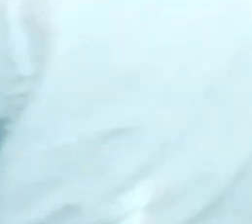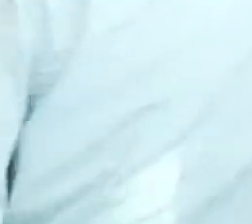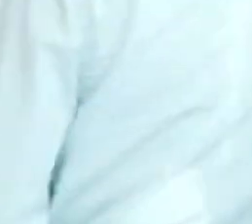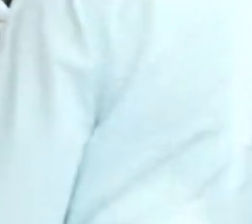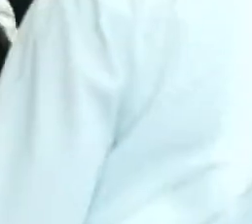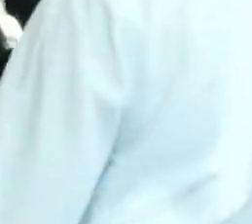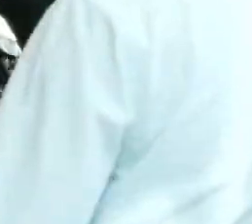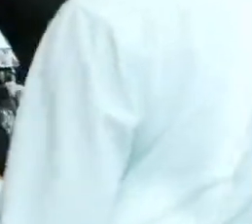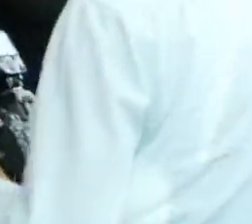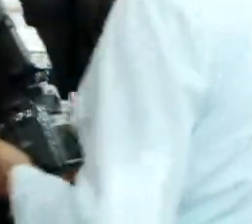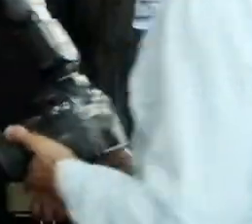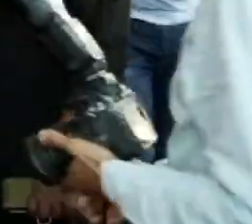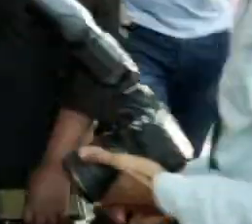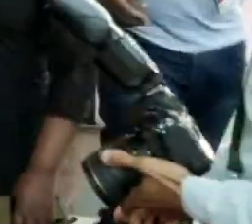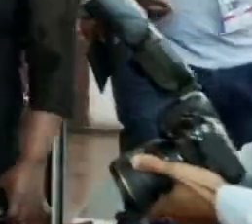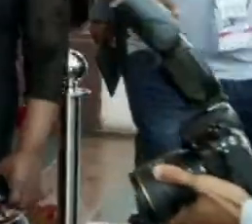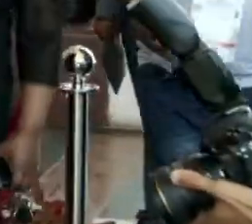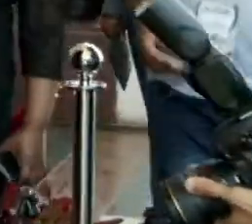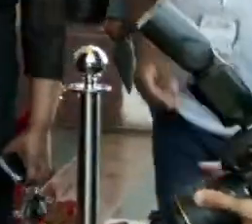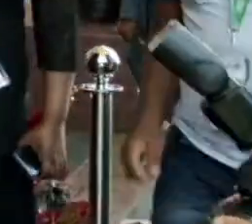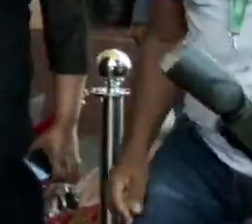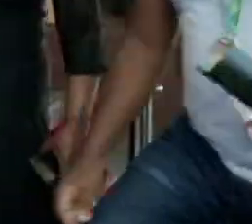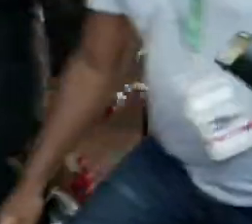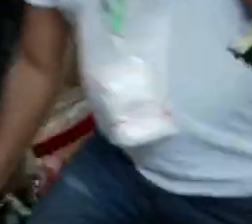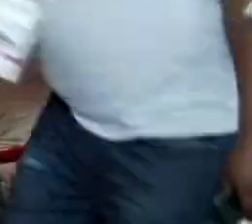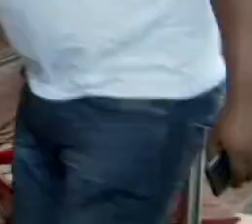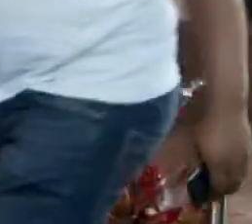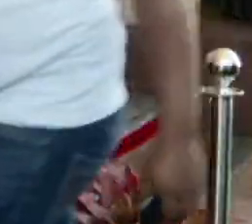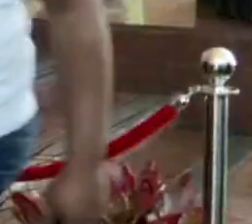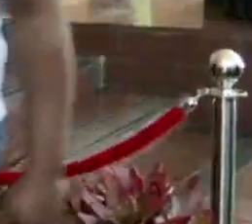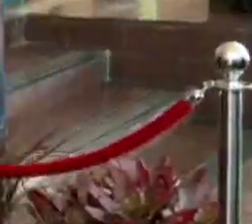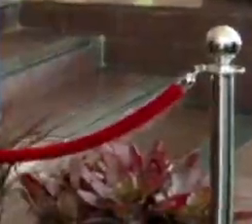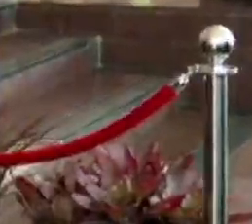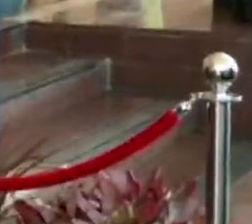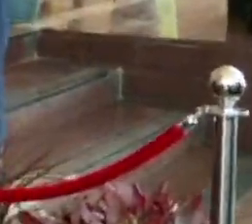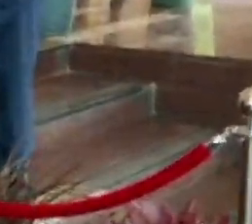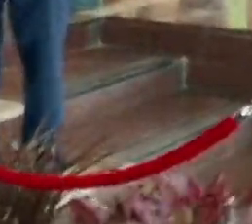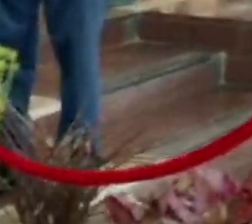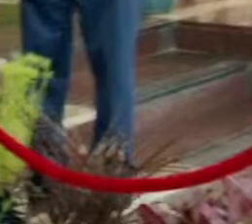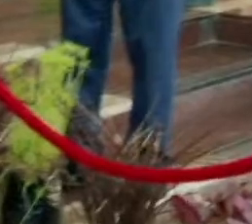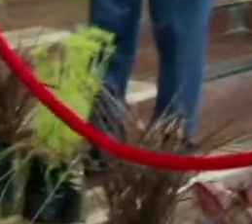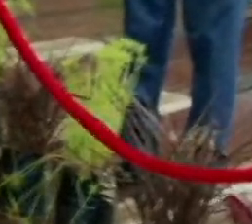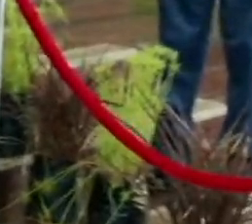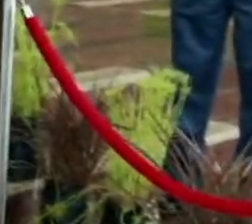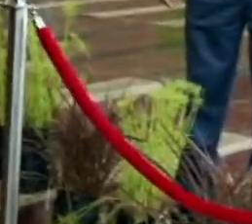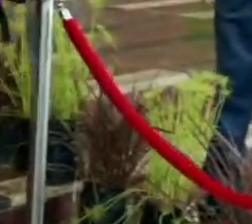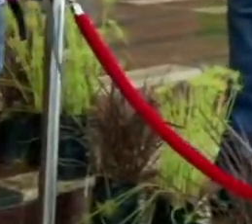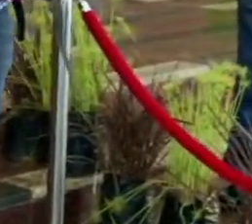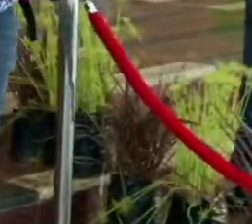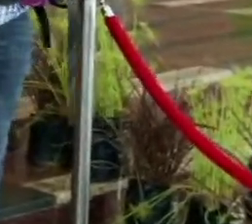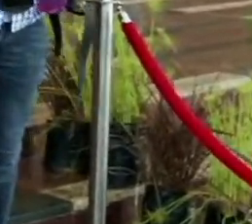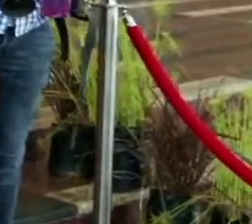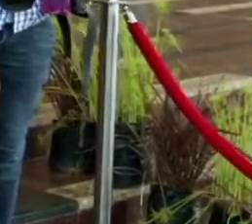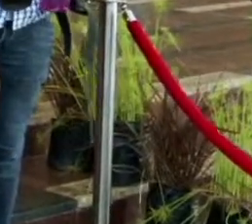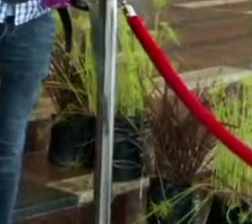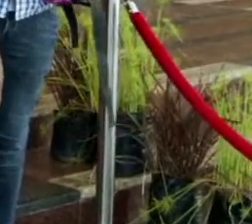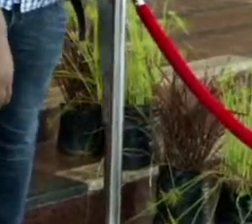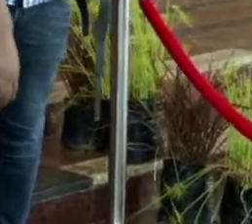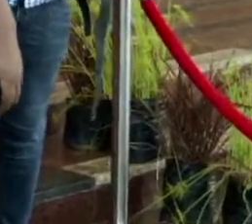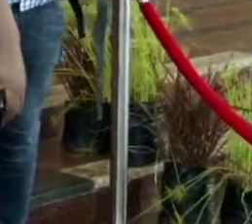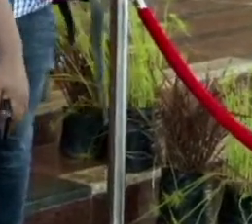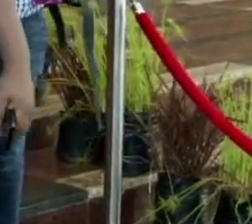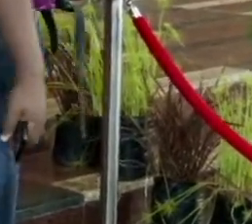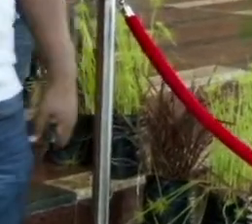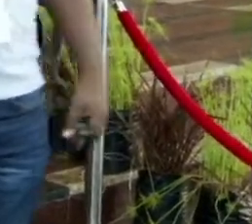Seliphumile ke ngoku uPremier kwasendlwini seliphume kwasefoya. He is outside taking a photo